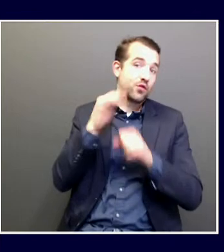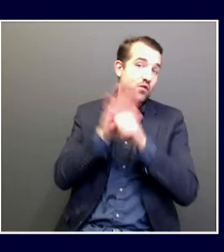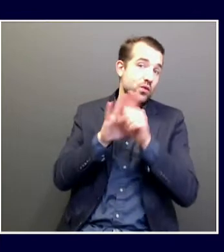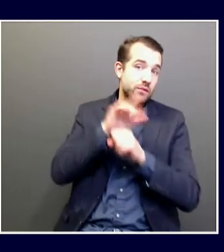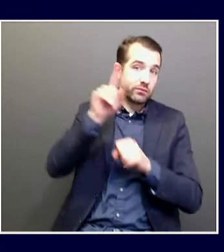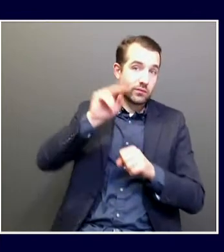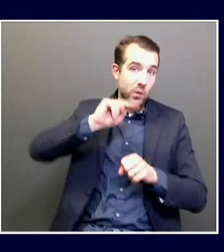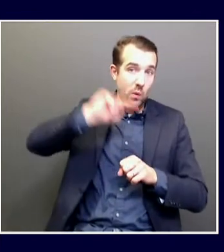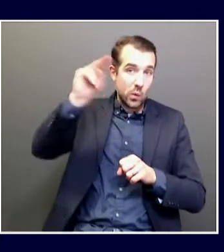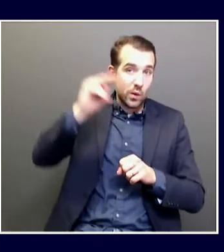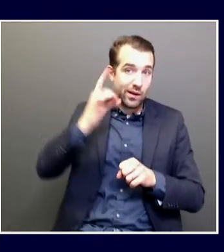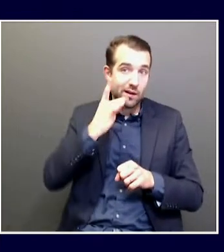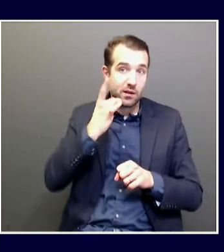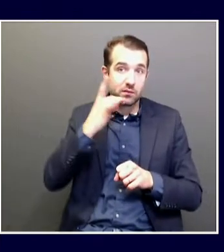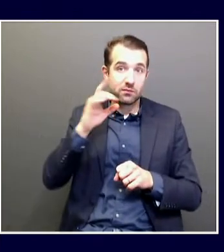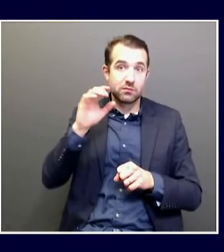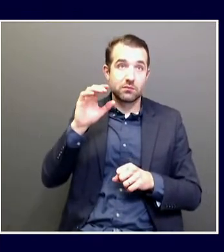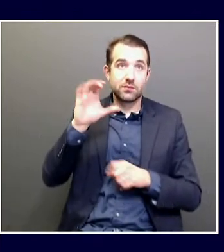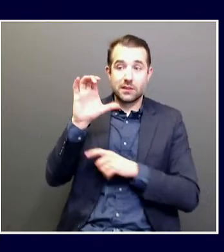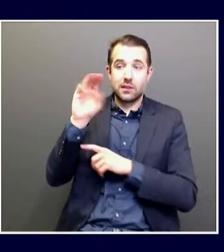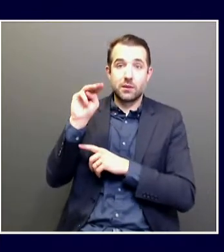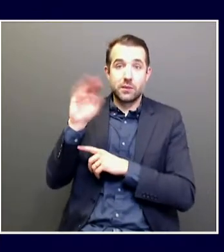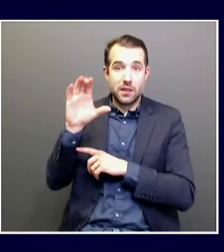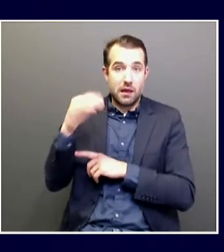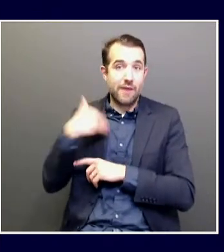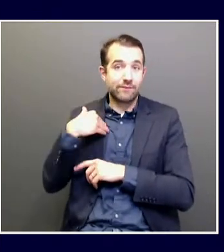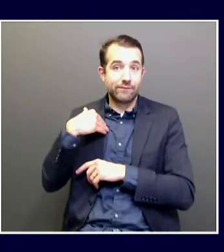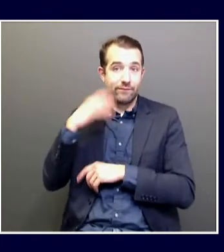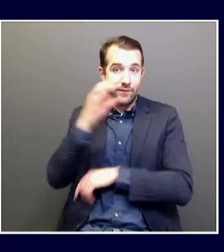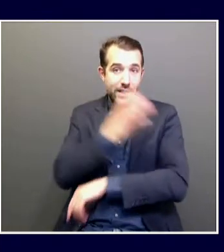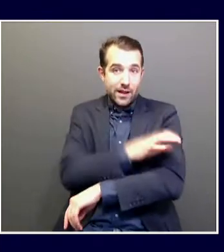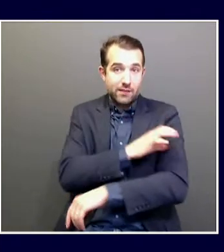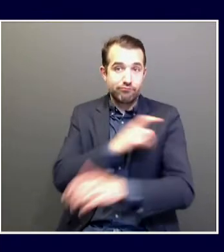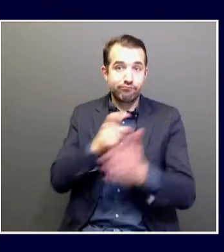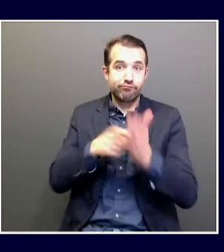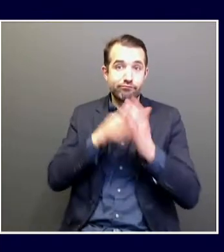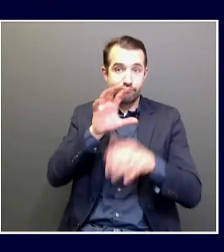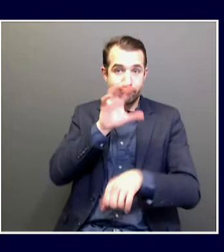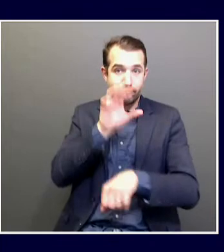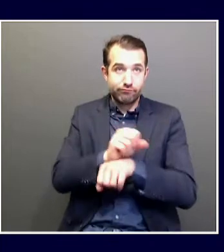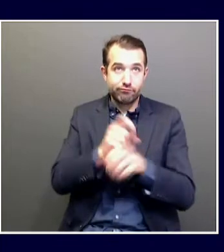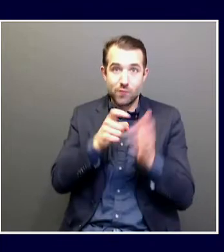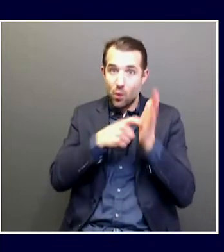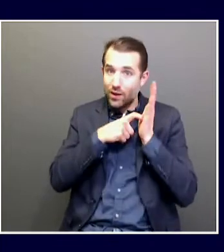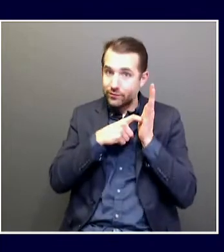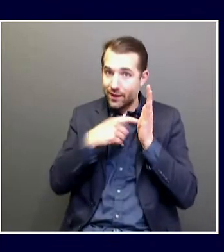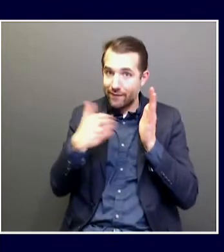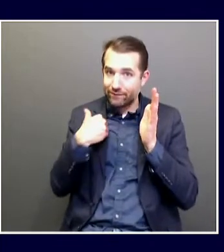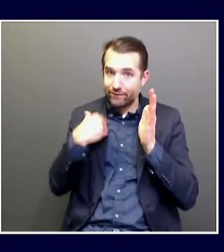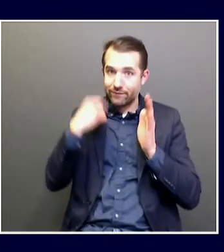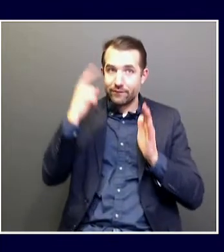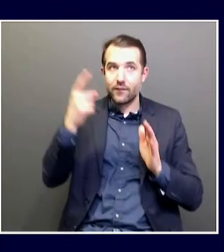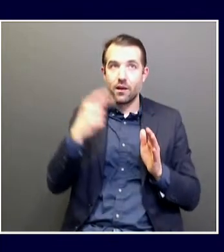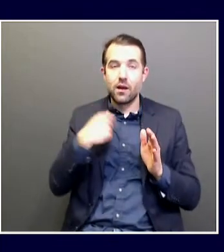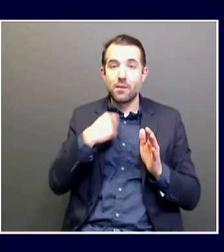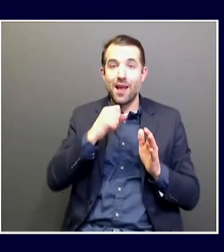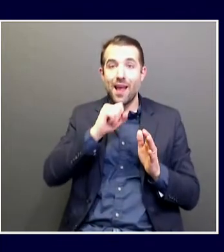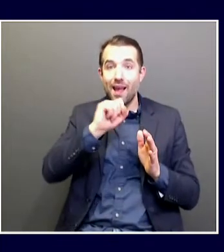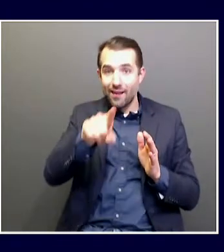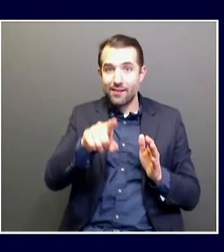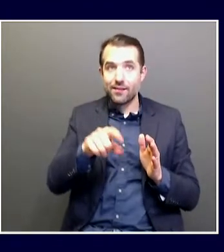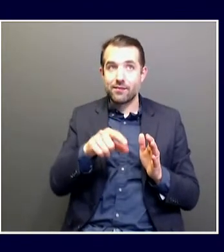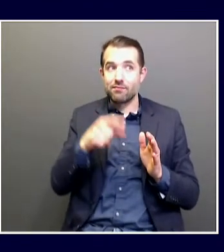They've stood up an appointment-based clinic. I'd have to check with them to see if they're looking to convert or open up any slots on a